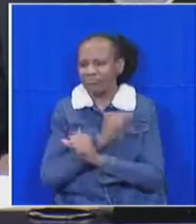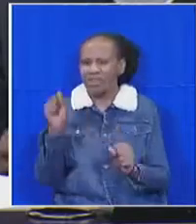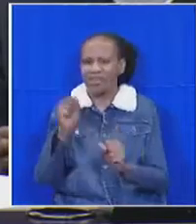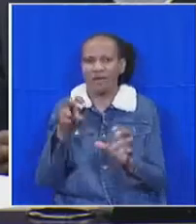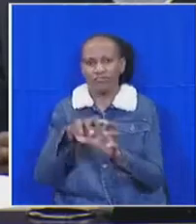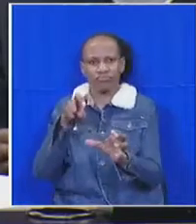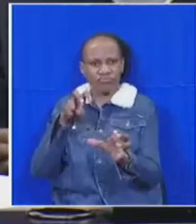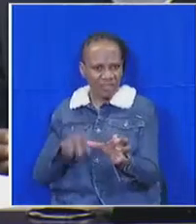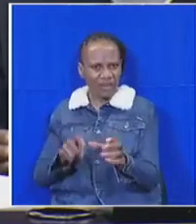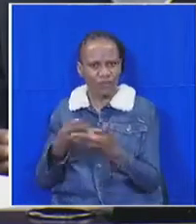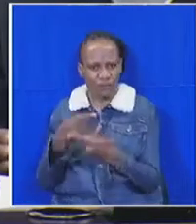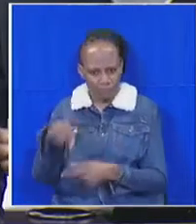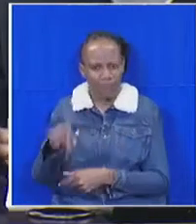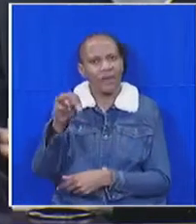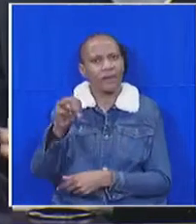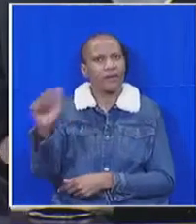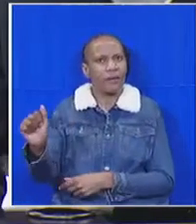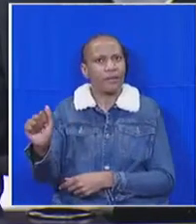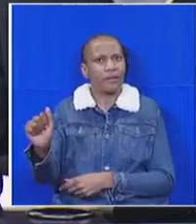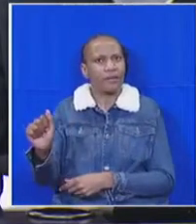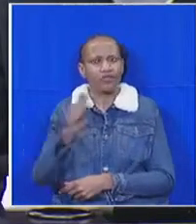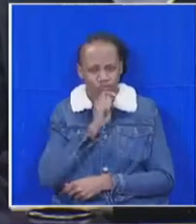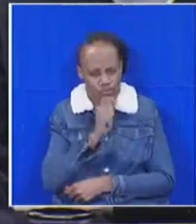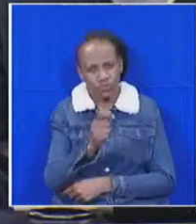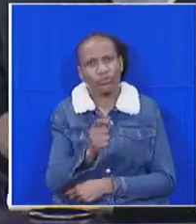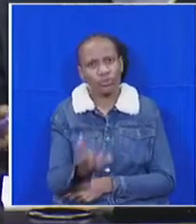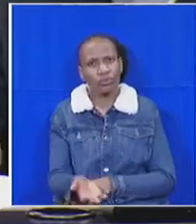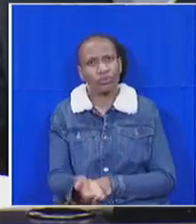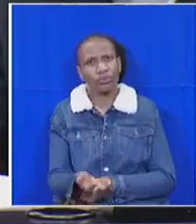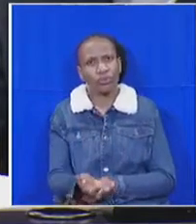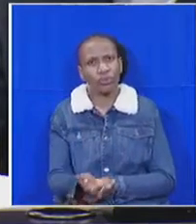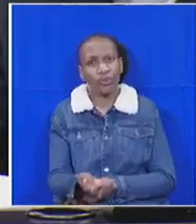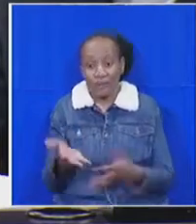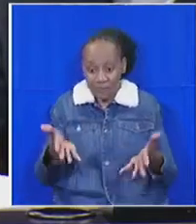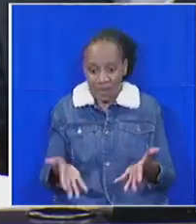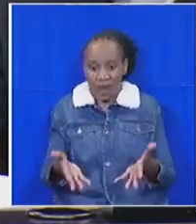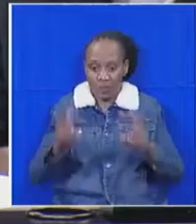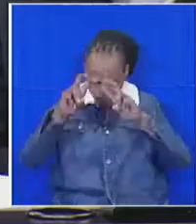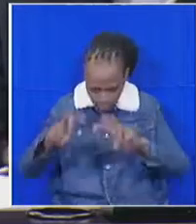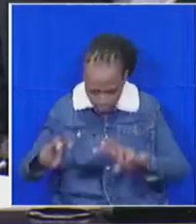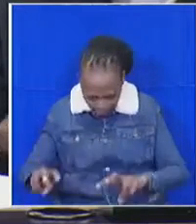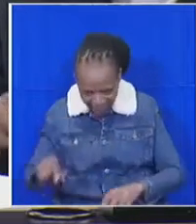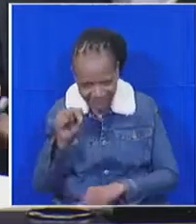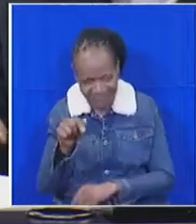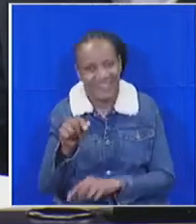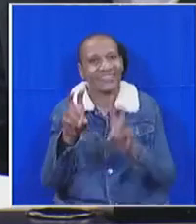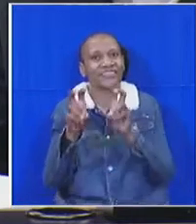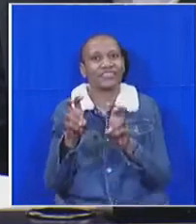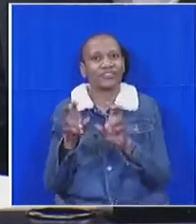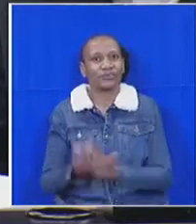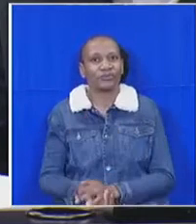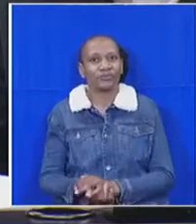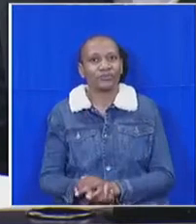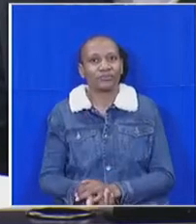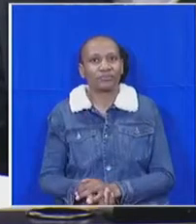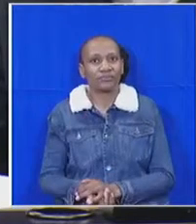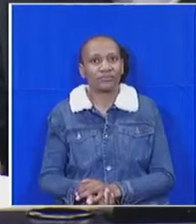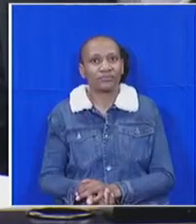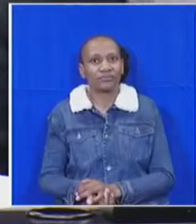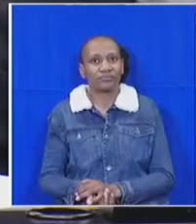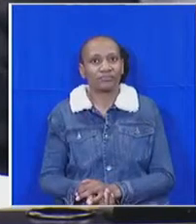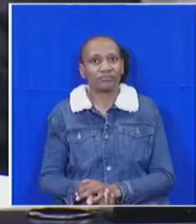House. And indeed, that's what the investigation must unearth. And I can assure you, you